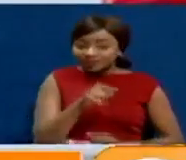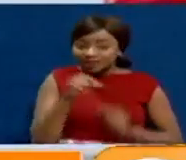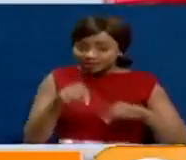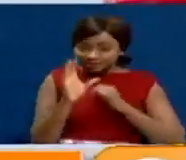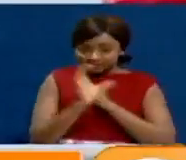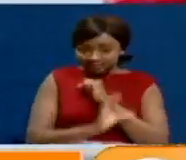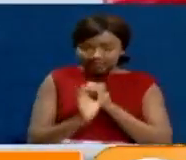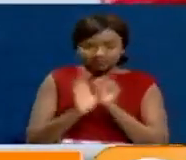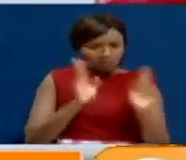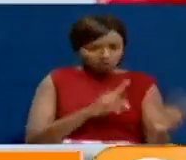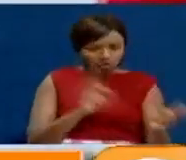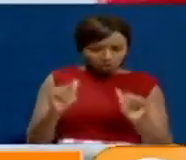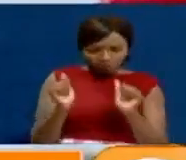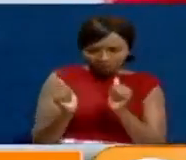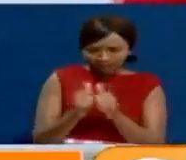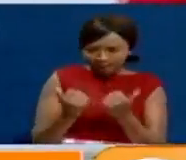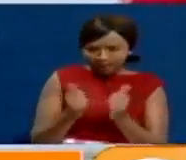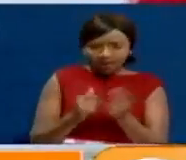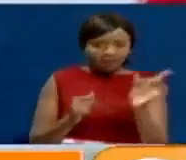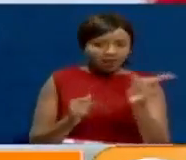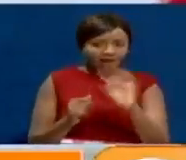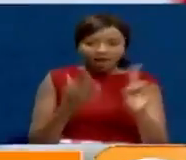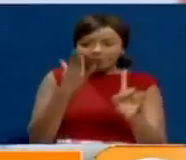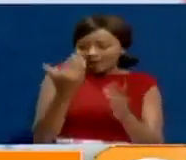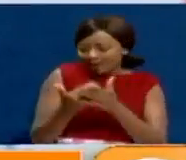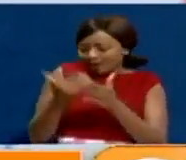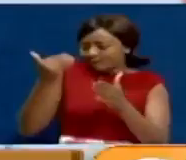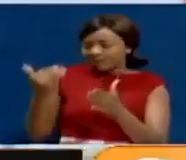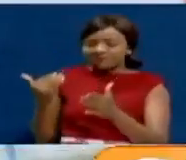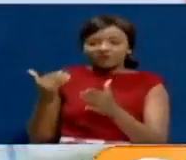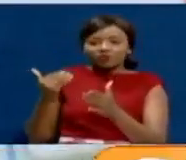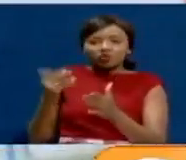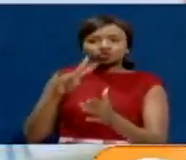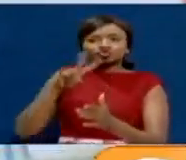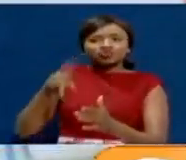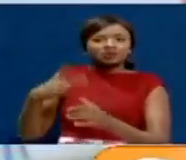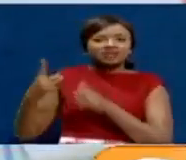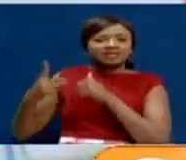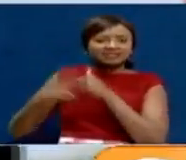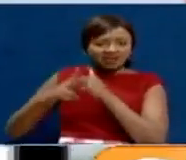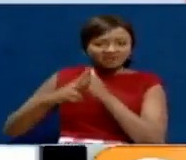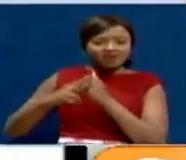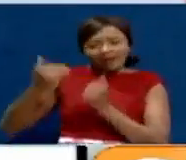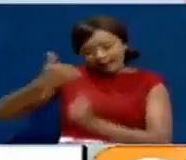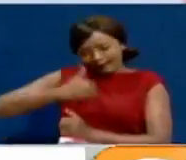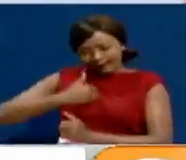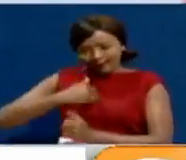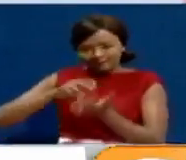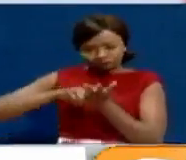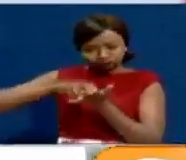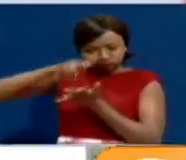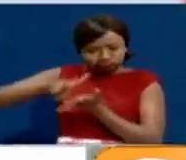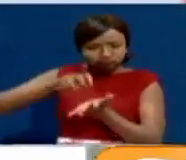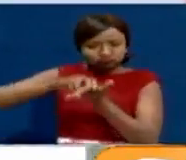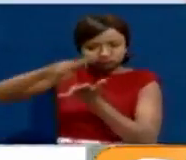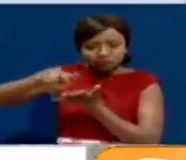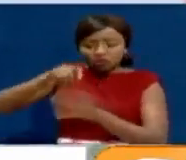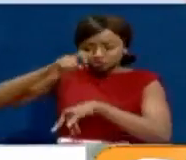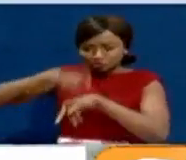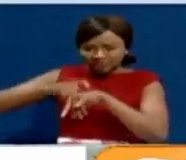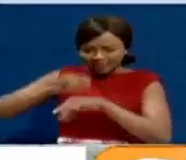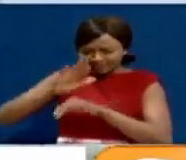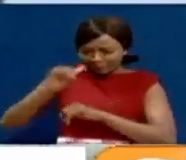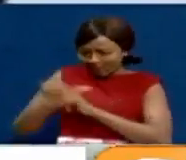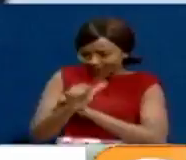country. The last time we had them cross from the neighboring countries is 2007. So normally, even when they cross, it's